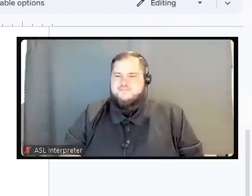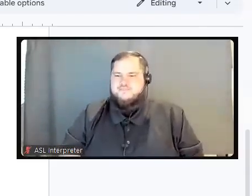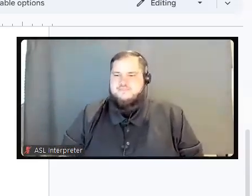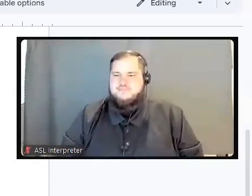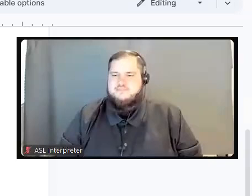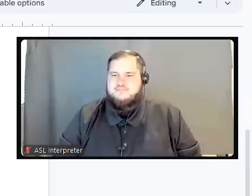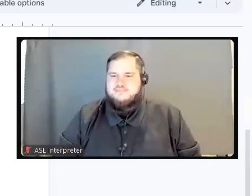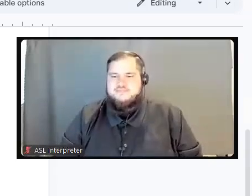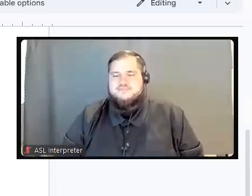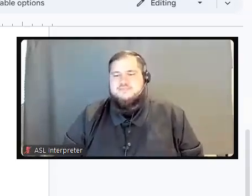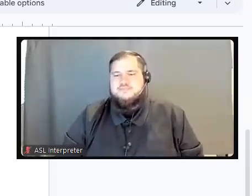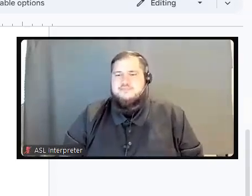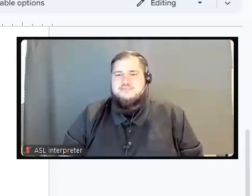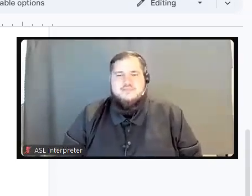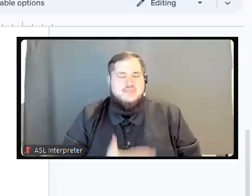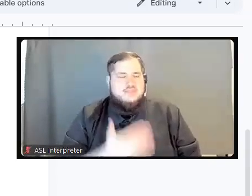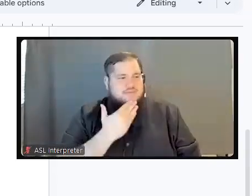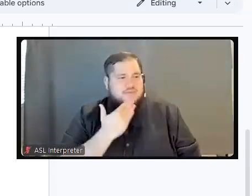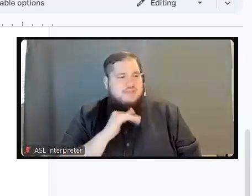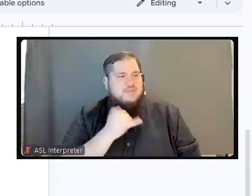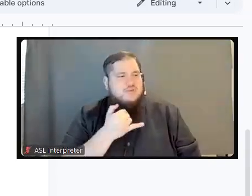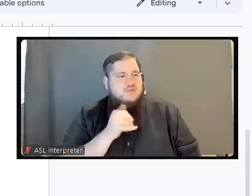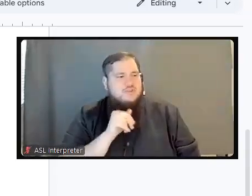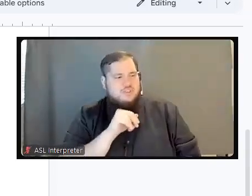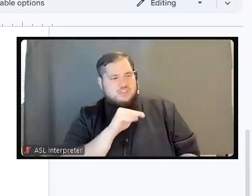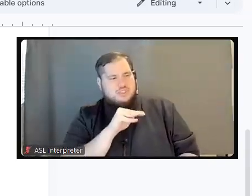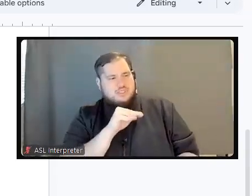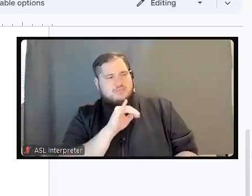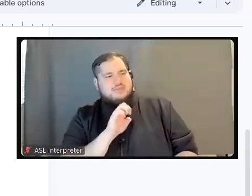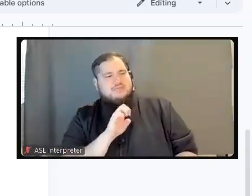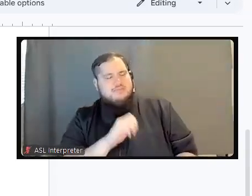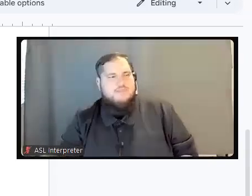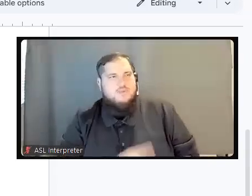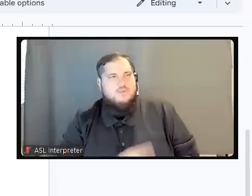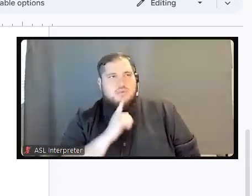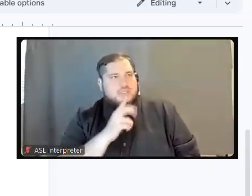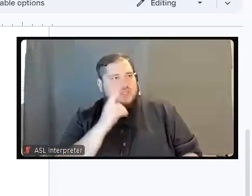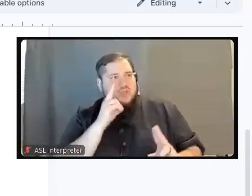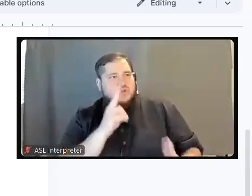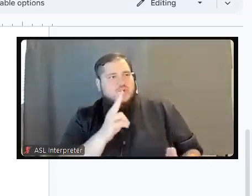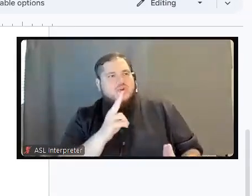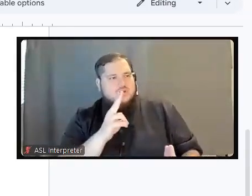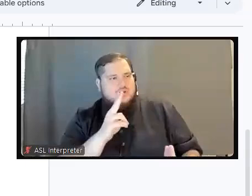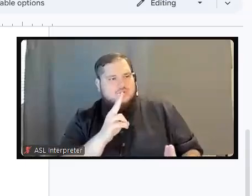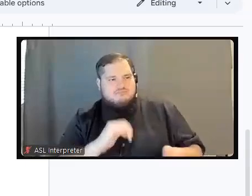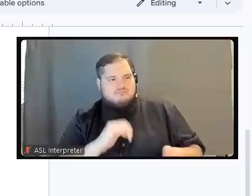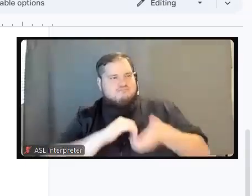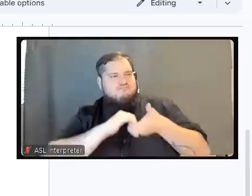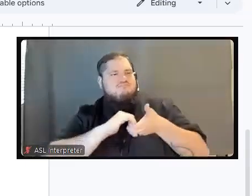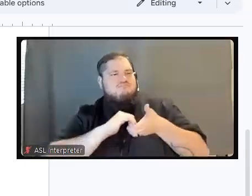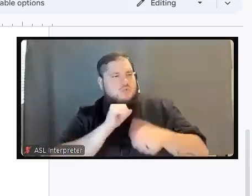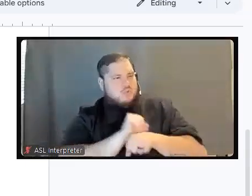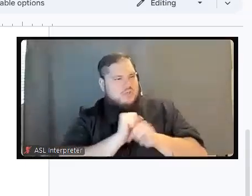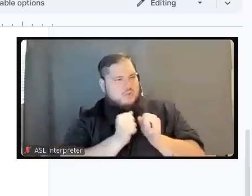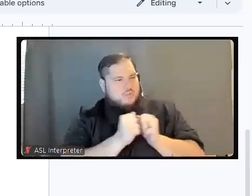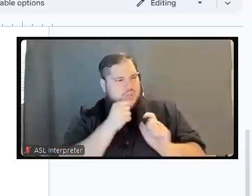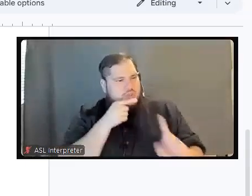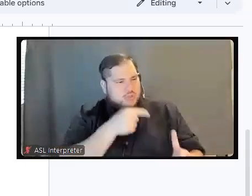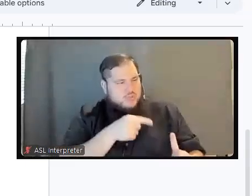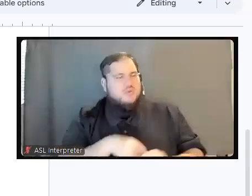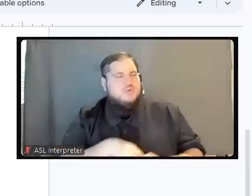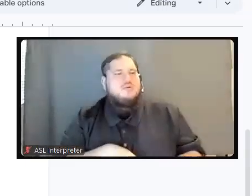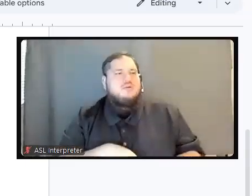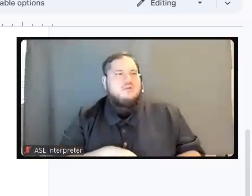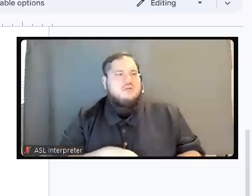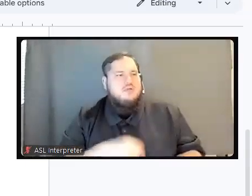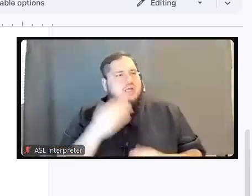Thank you, Jamie. It was a pleasure. It was an honor working with you and collaborating with you. And I hope to be able that our